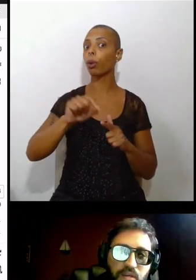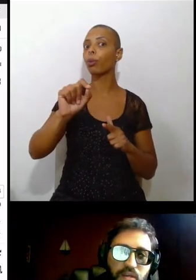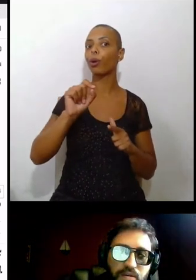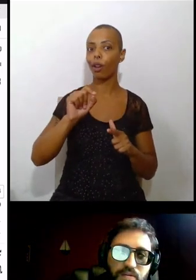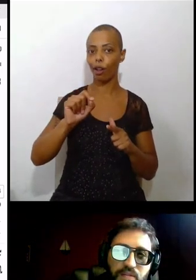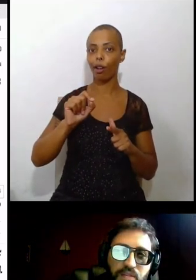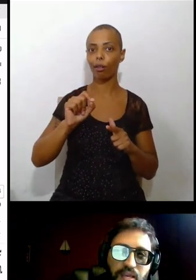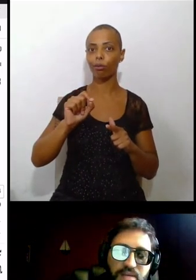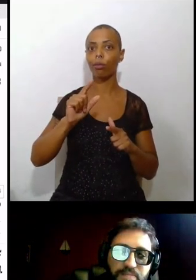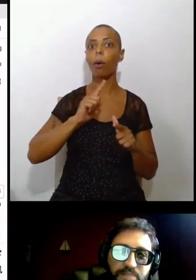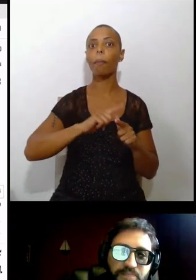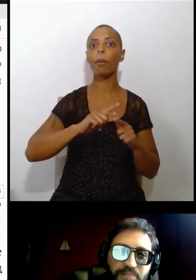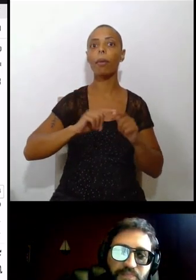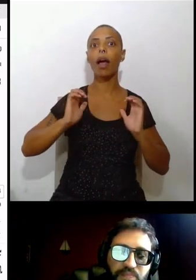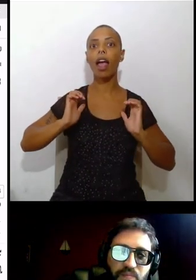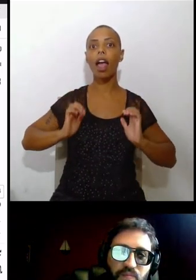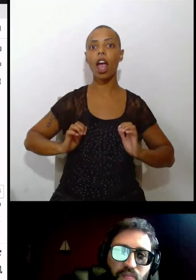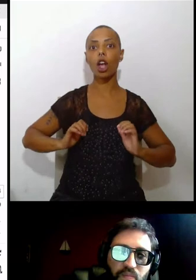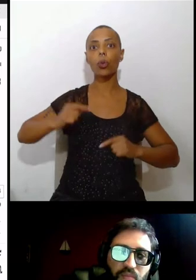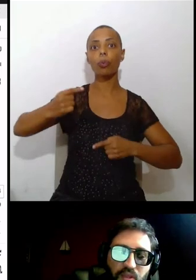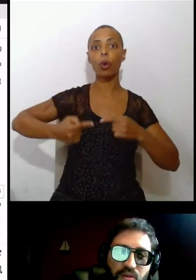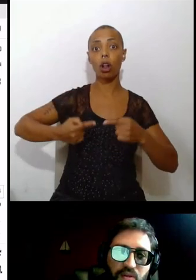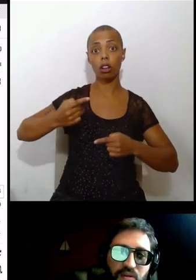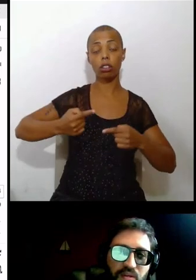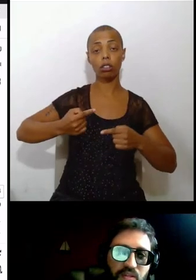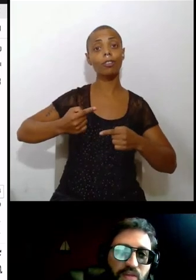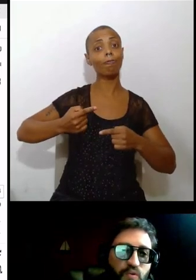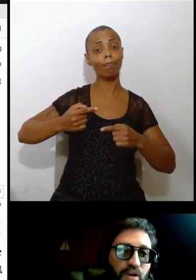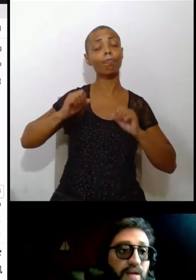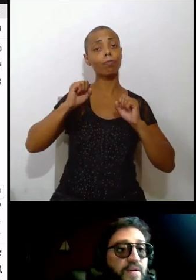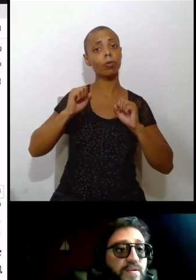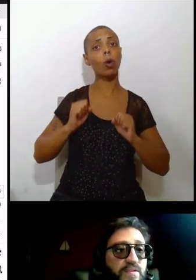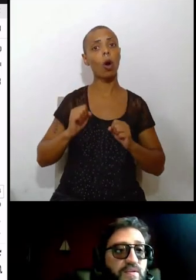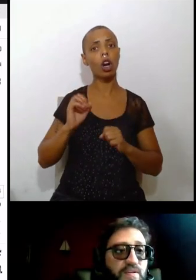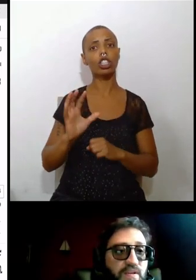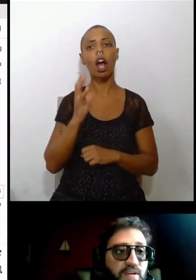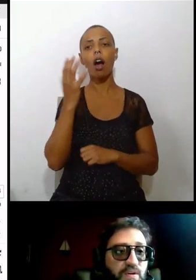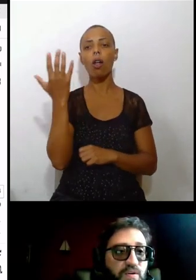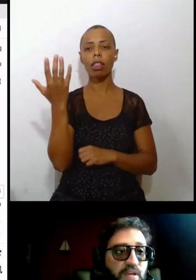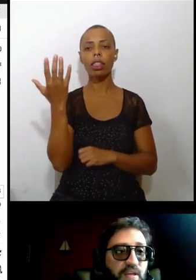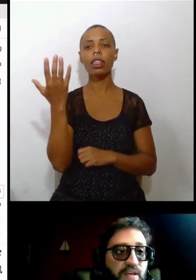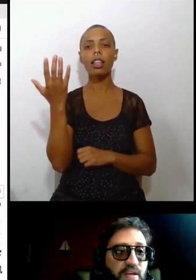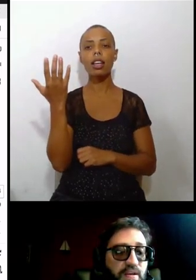however this is an ethical political issue